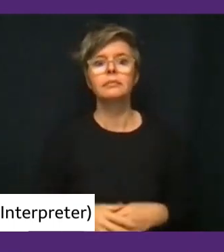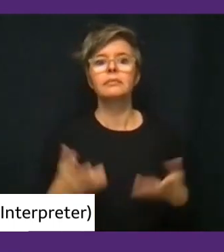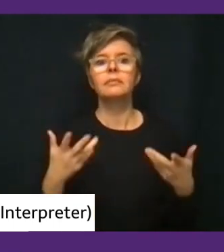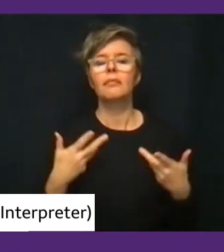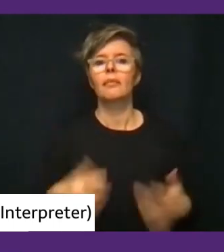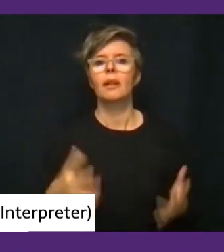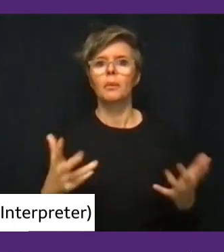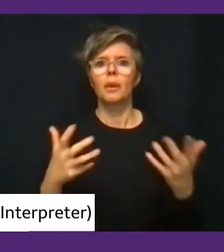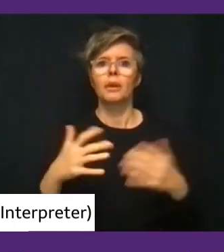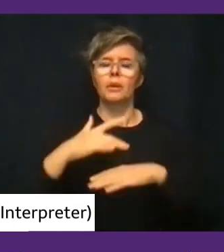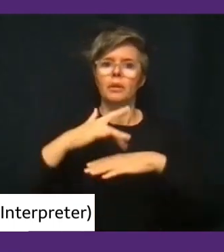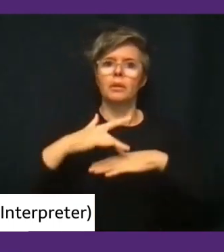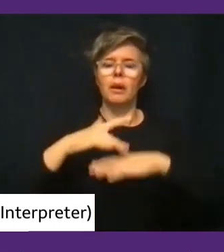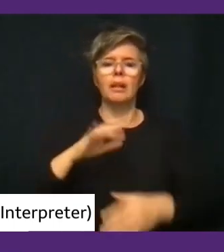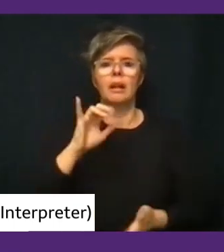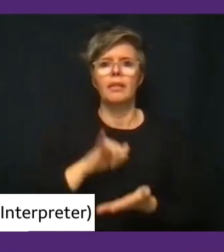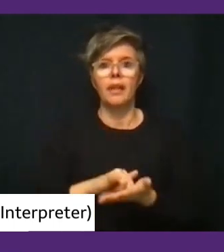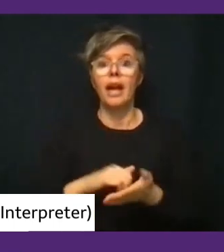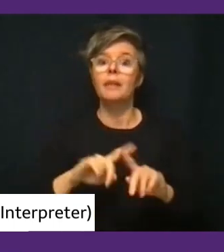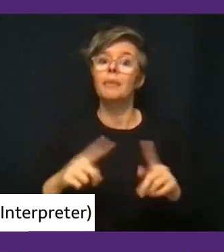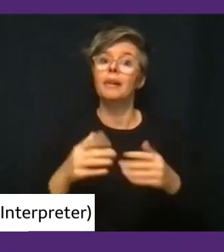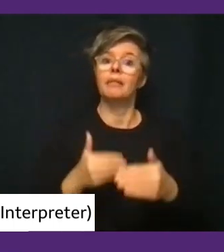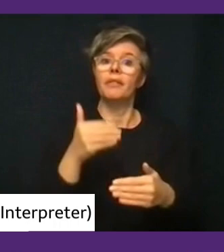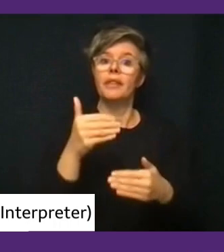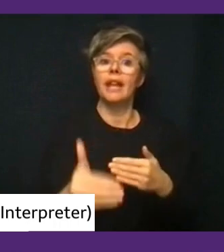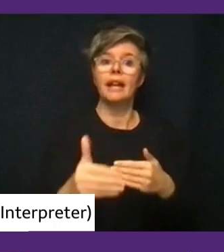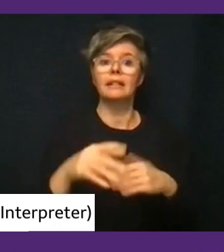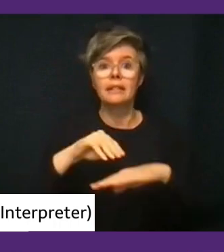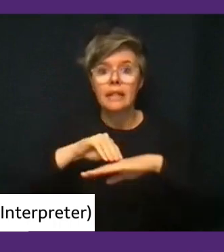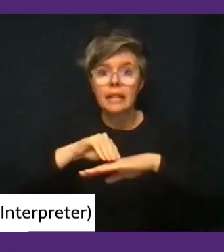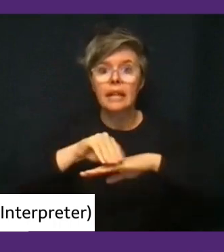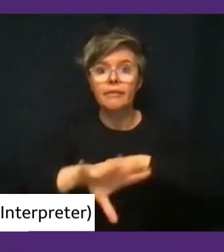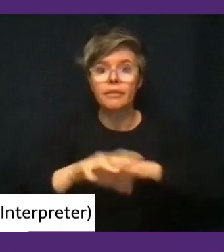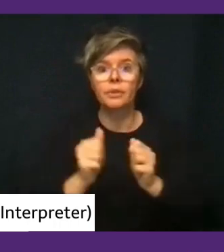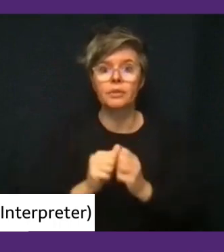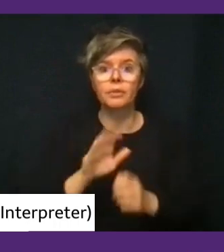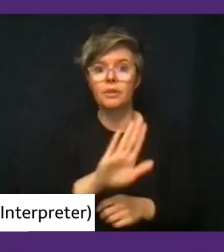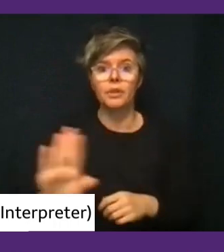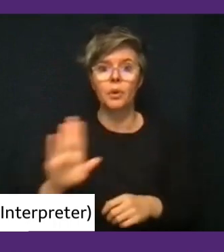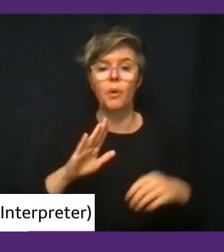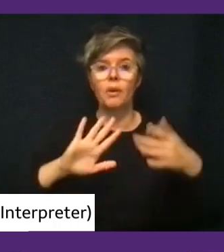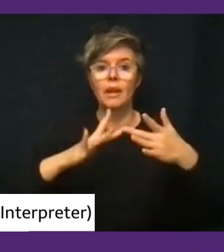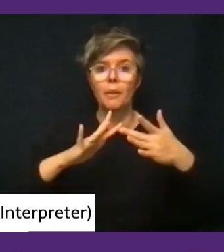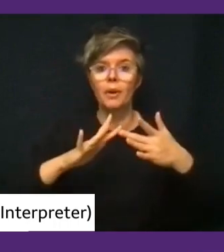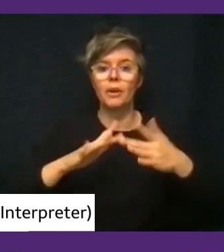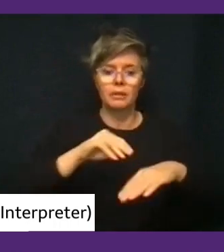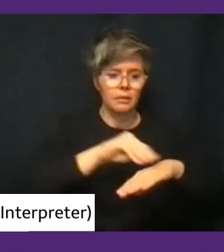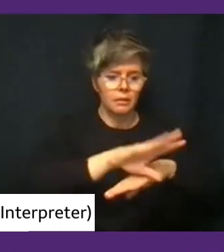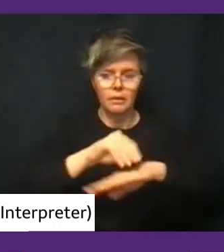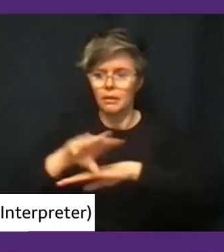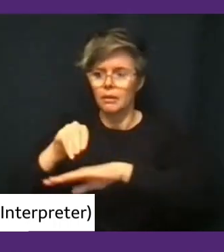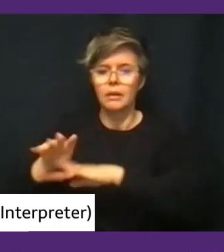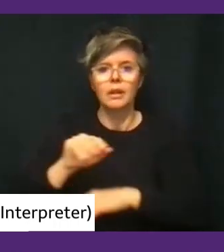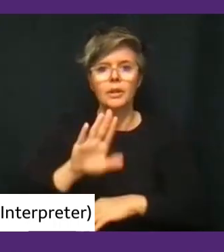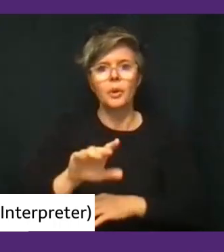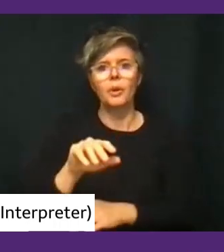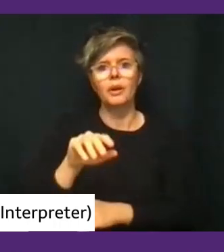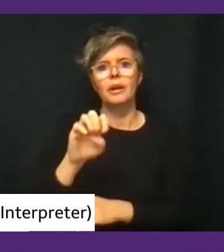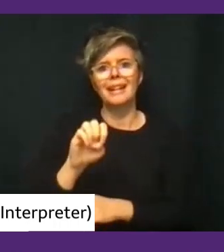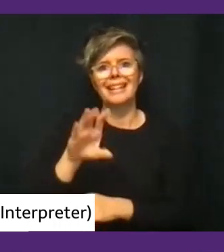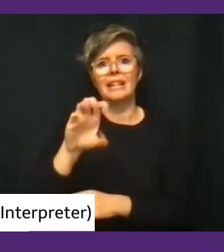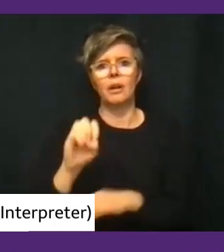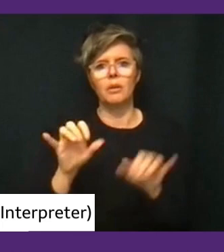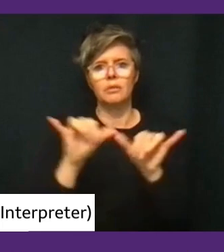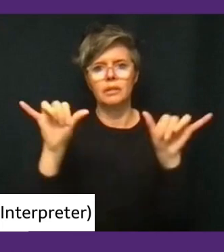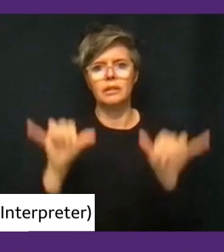next bit on then is the influence you're having on your network of customers and the people within your ecosystems. I mean, your products sit at the heart of